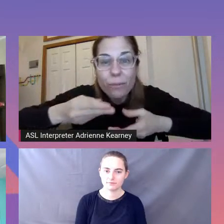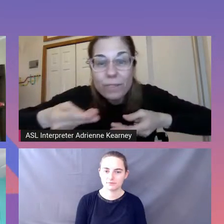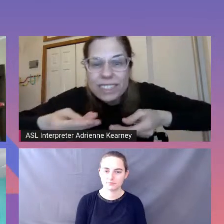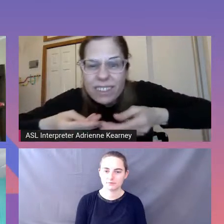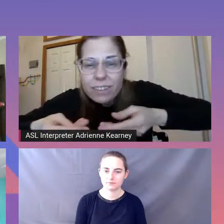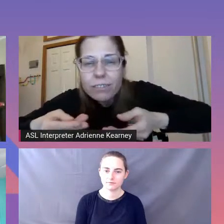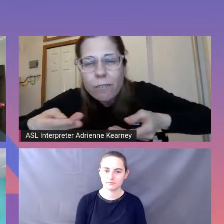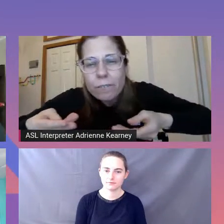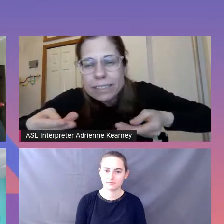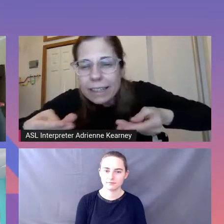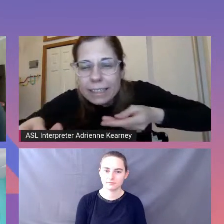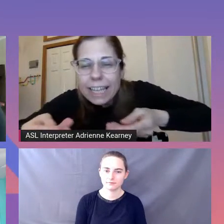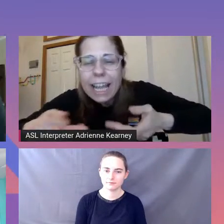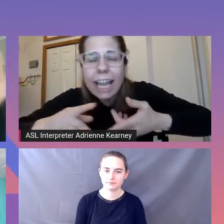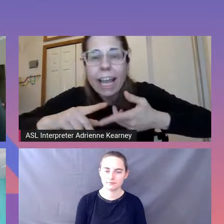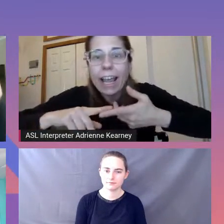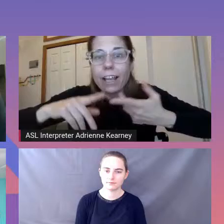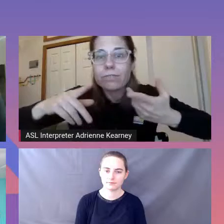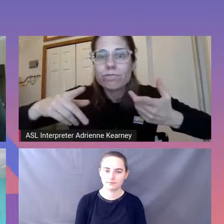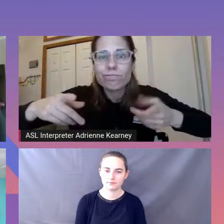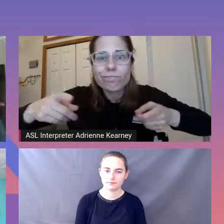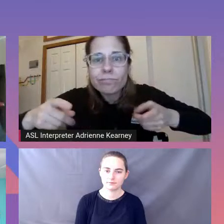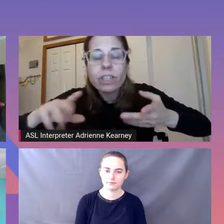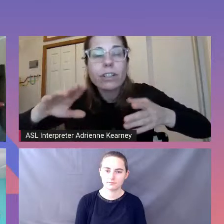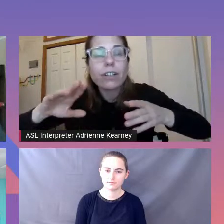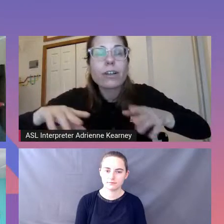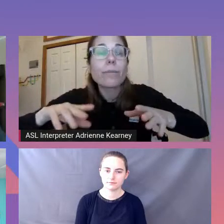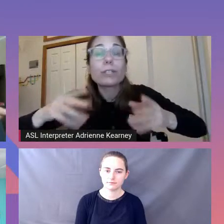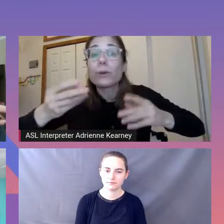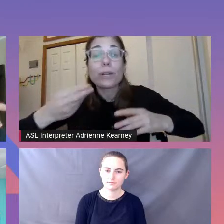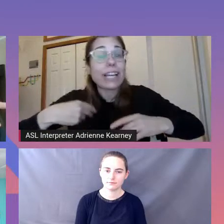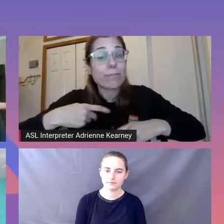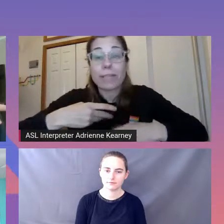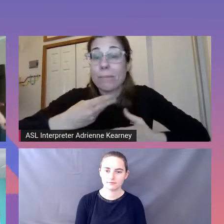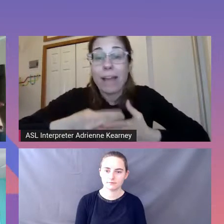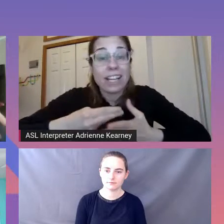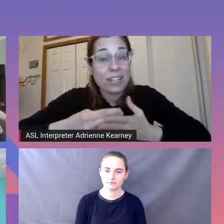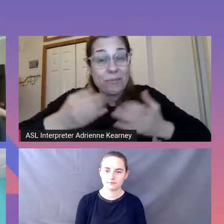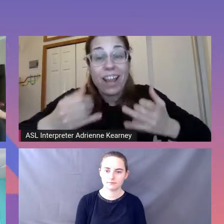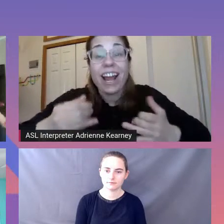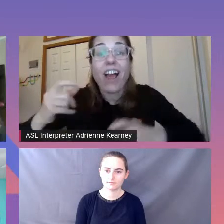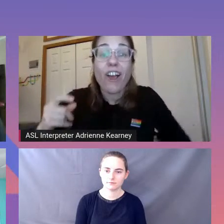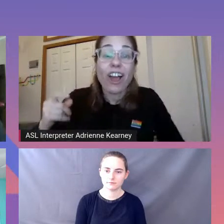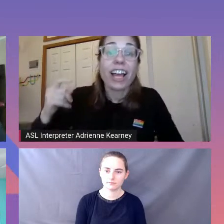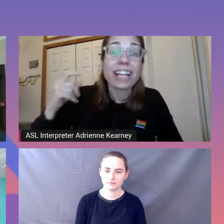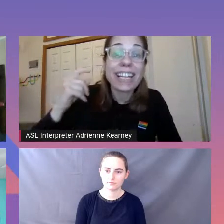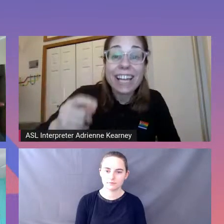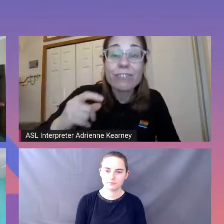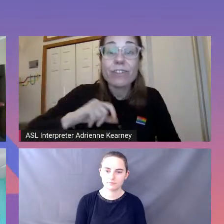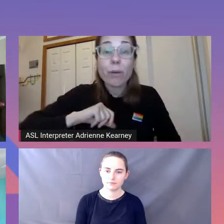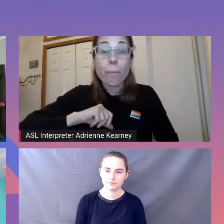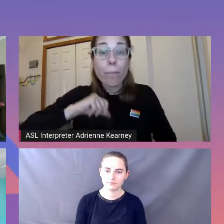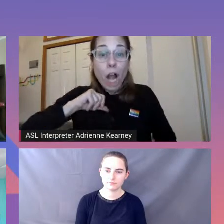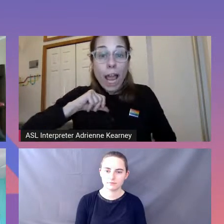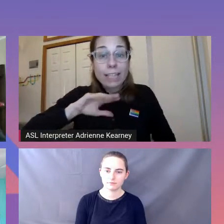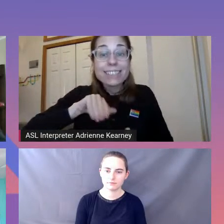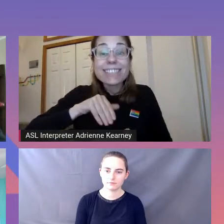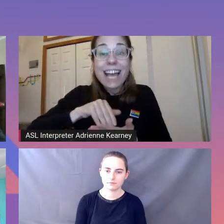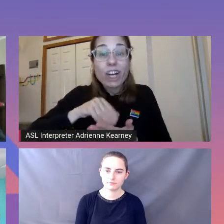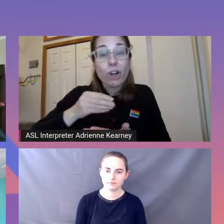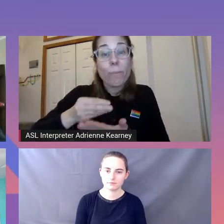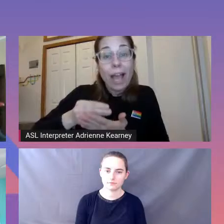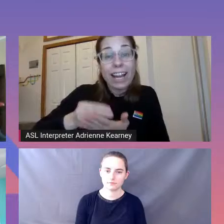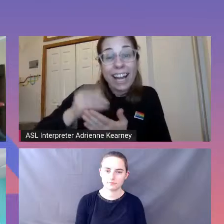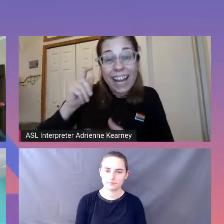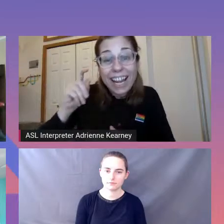that. But right now, don't give me dollars. Right now, give these folks dollars. Give the Pride Center dollars.